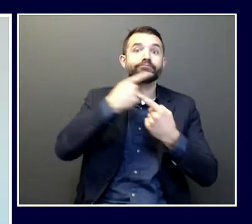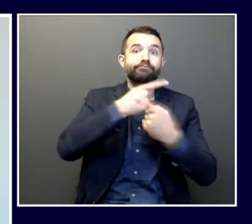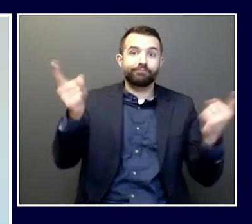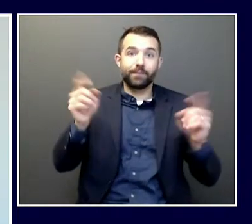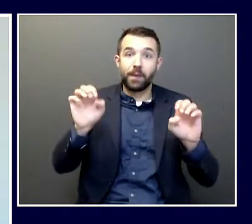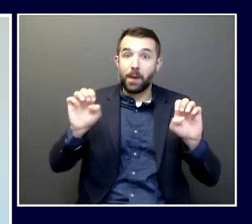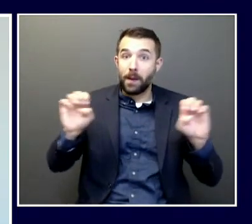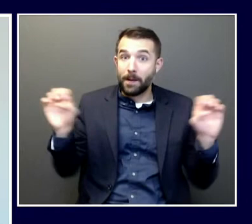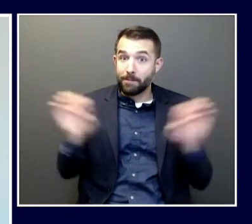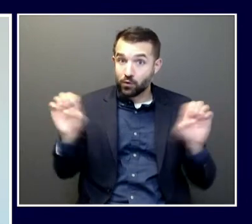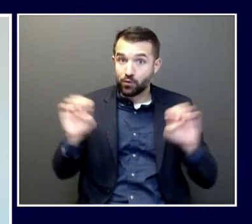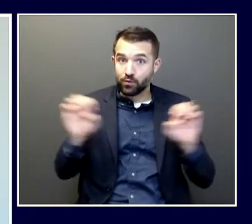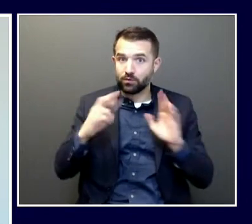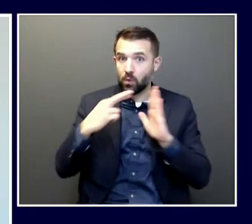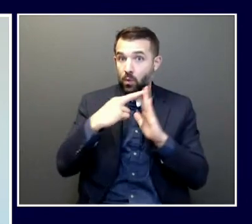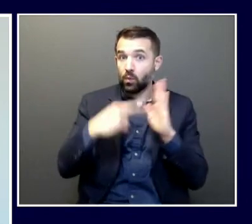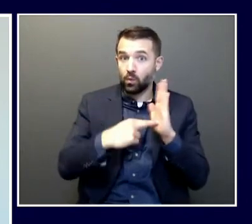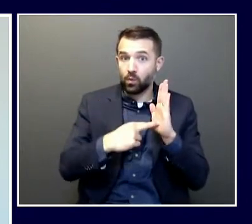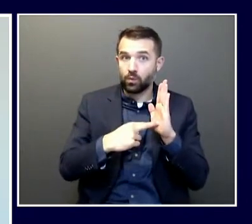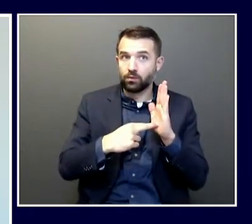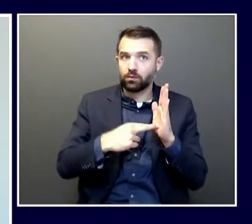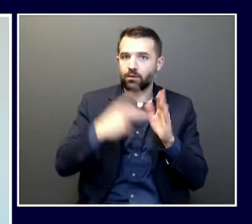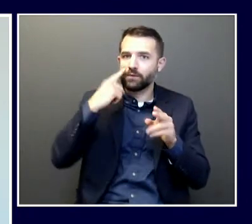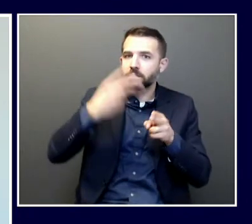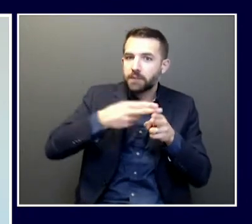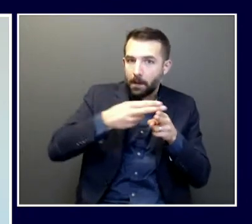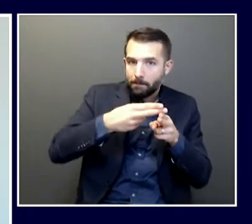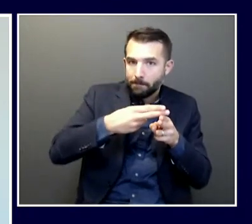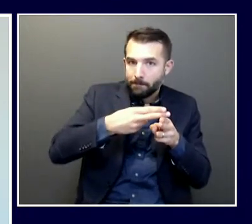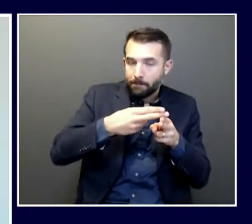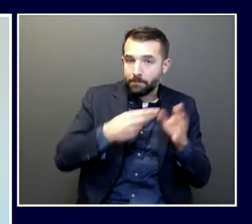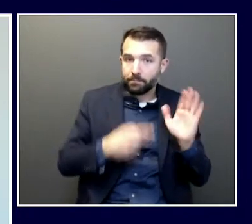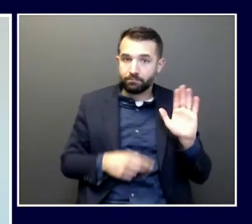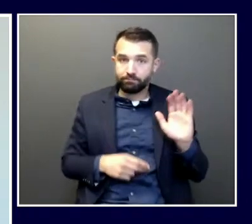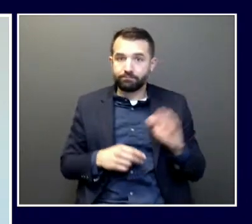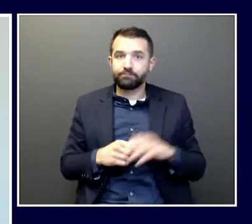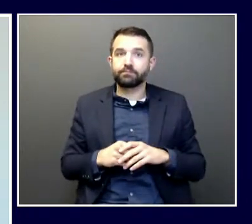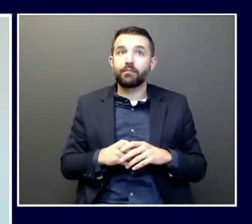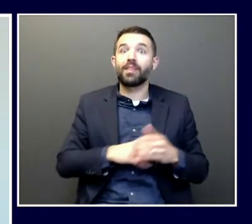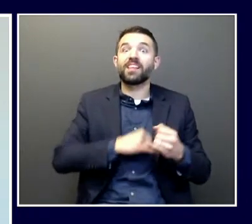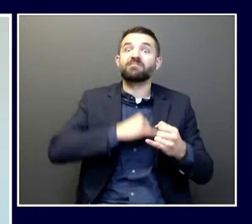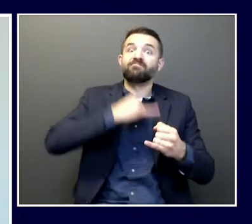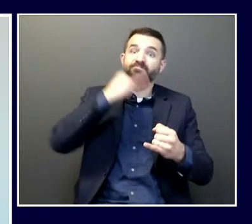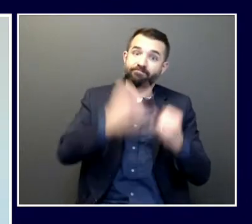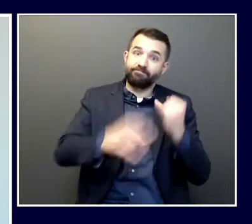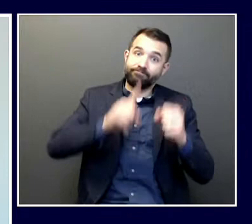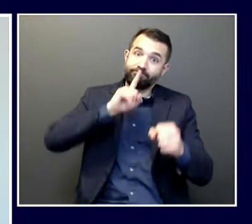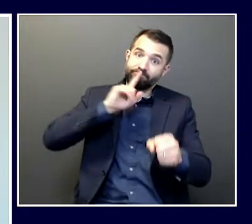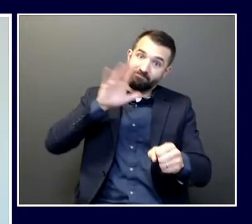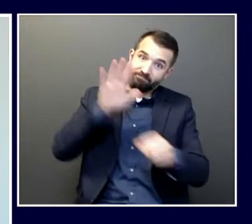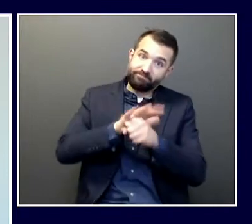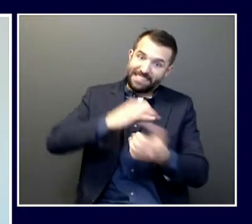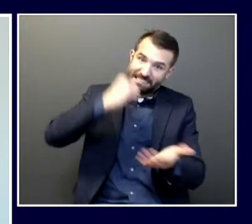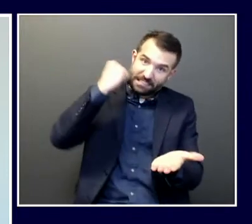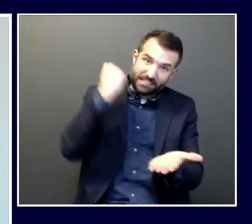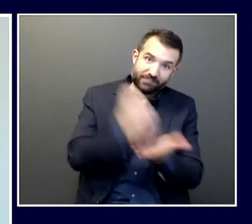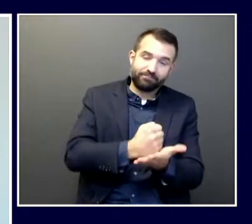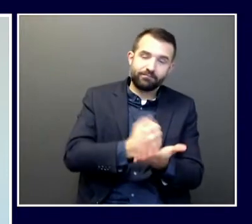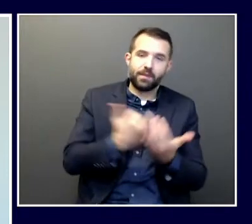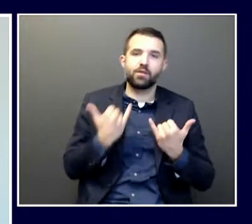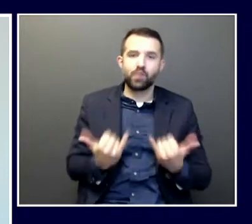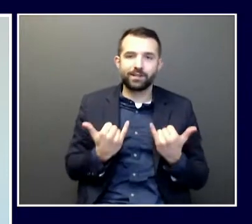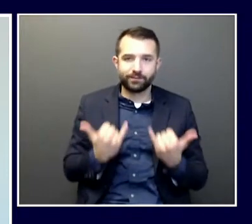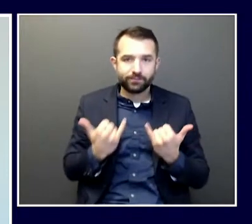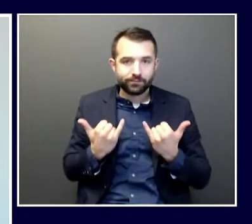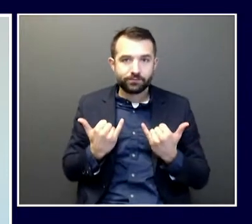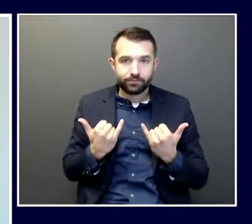rule that included some of the guidance that we've been putting in FAQs, like who is an employee, what